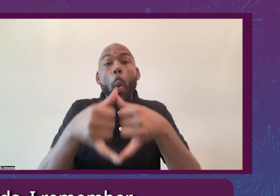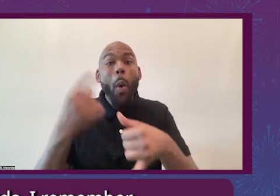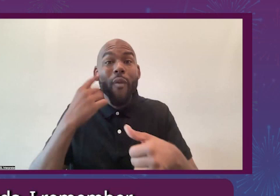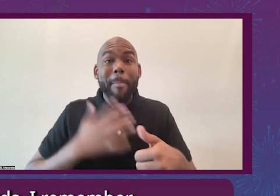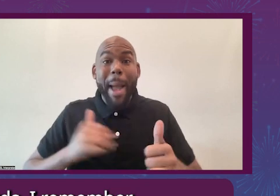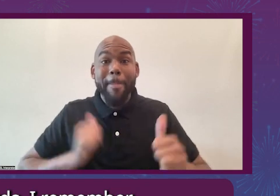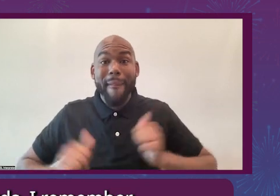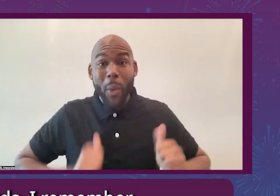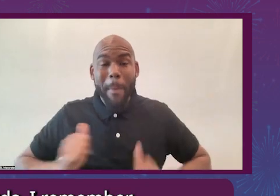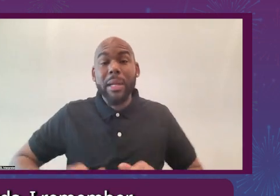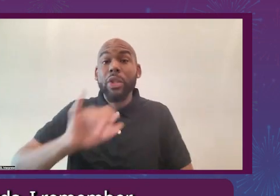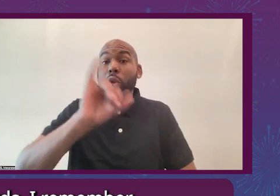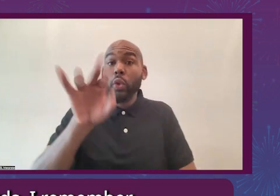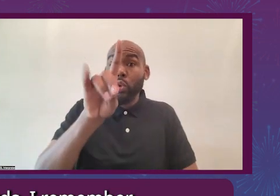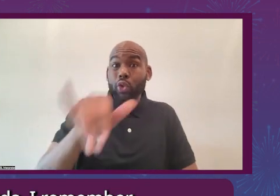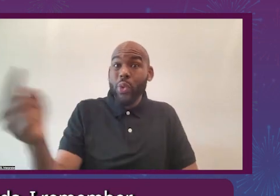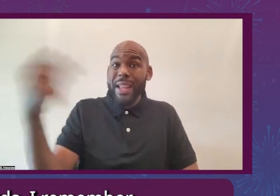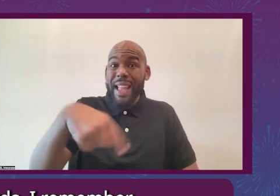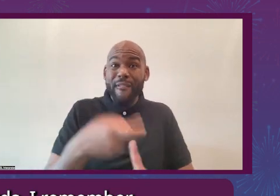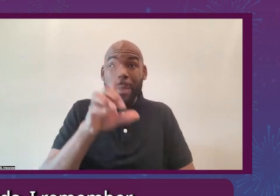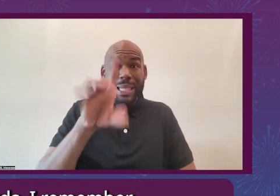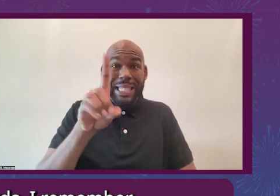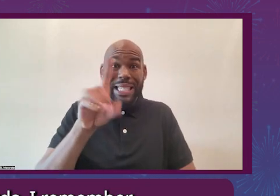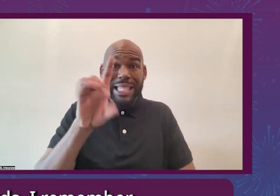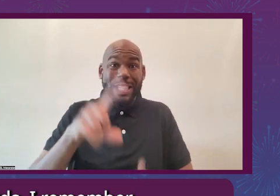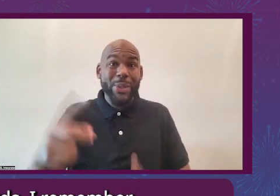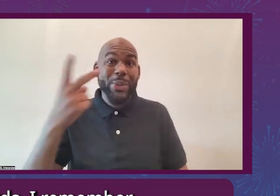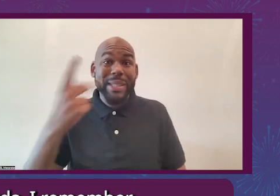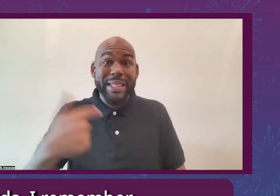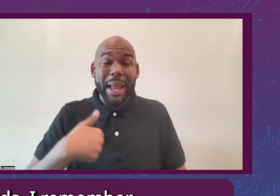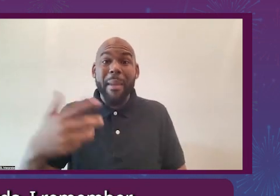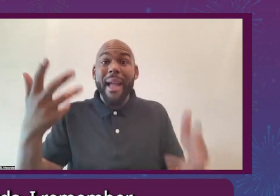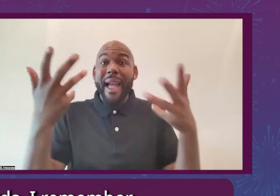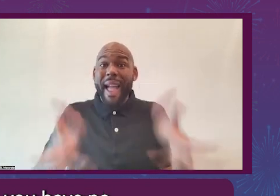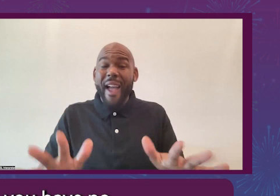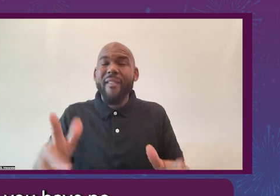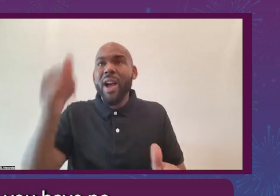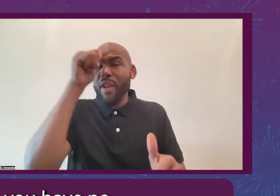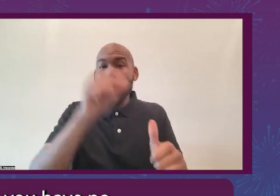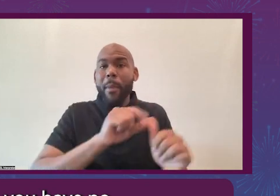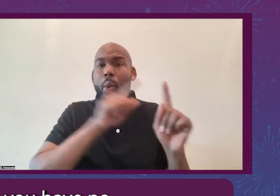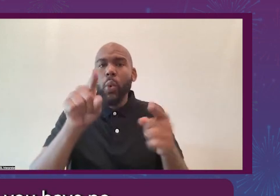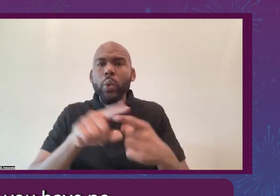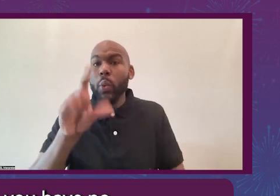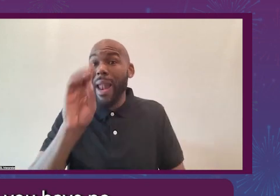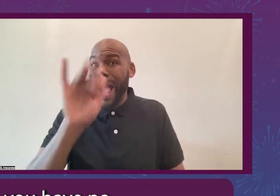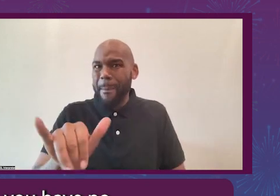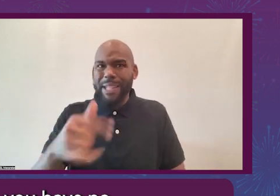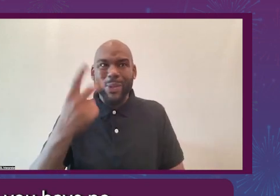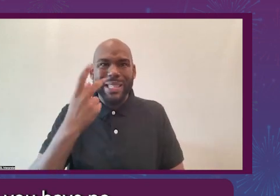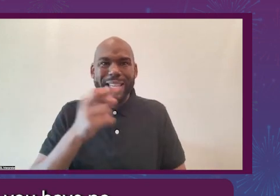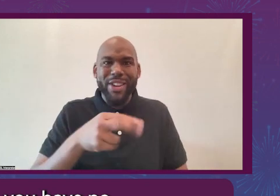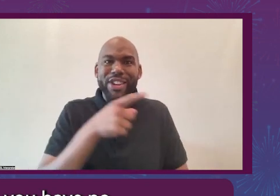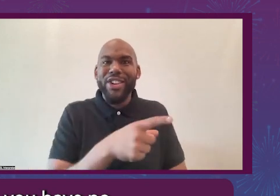came from DC to see me. And afterwards, I remember coming out to the lobby to see her, and she was all misty, and she was